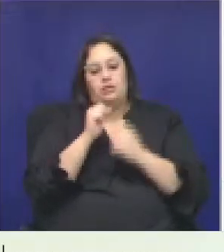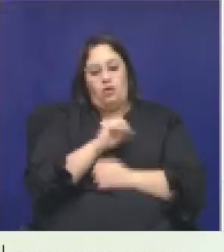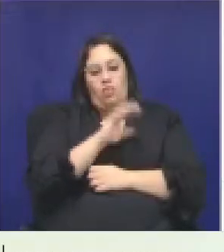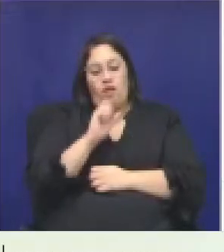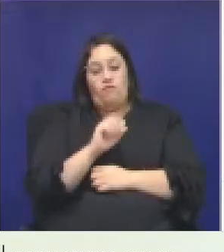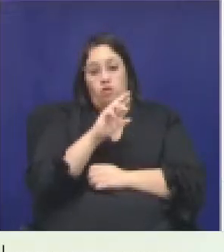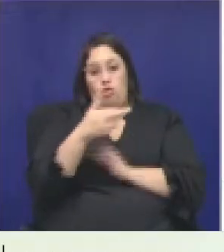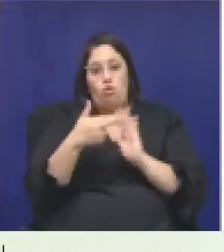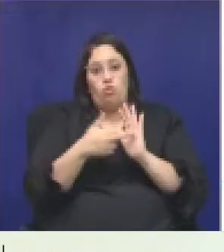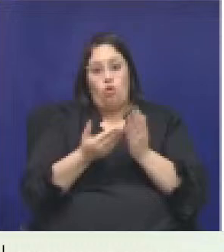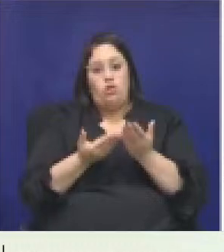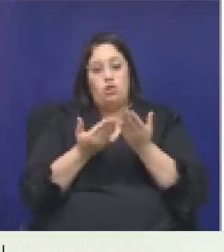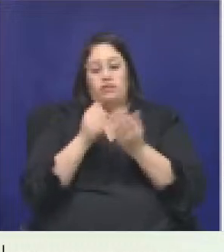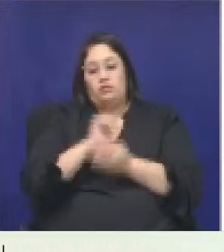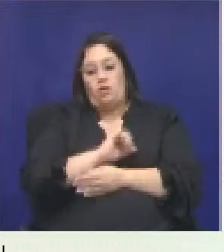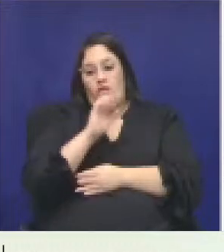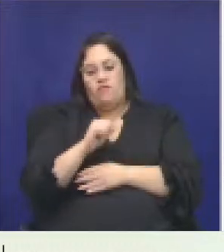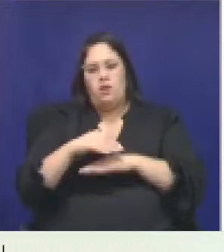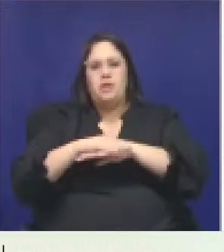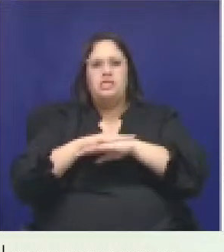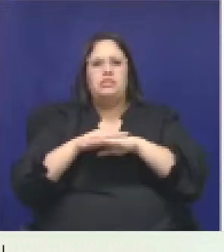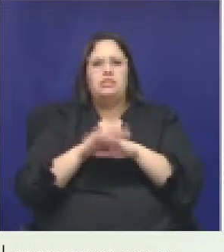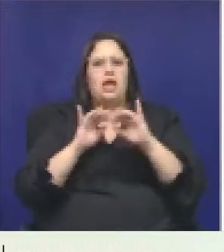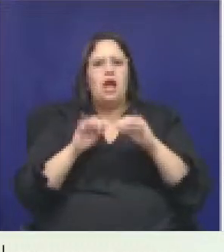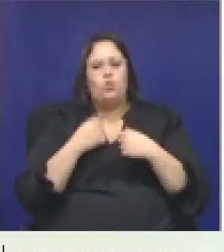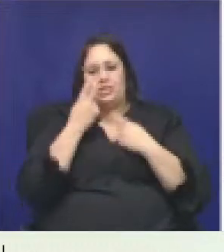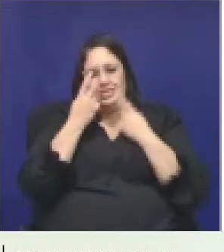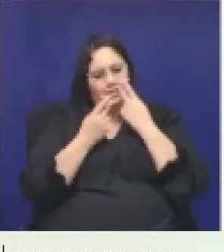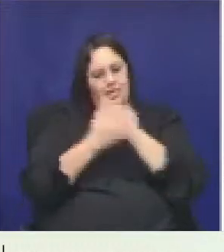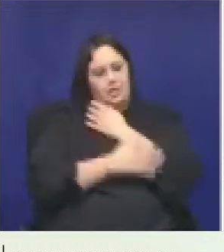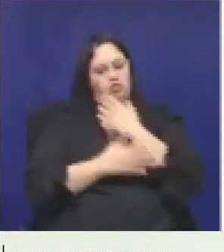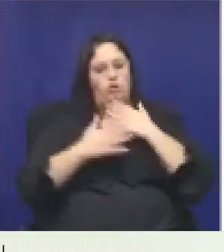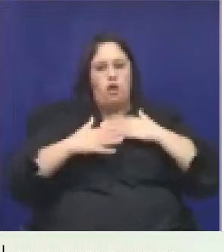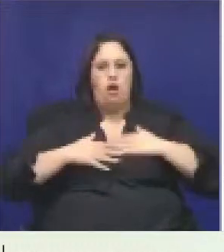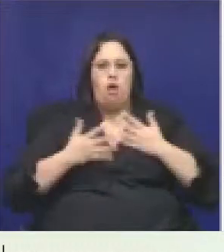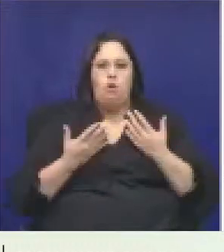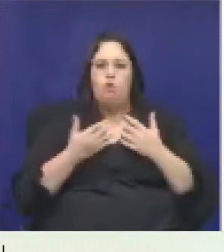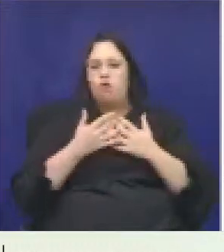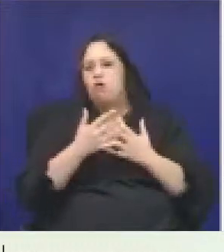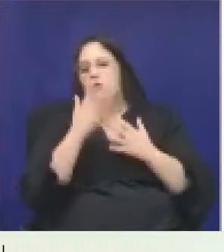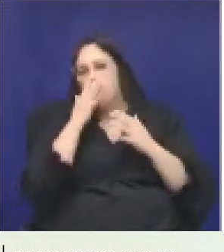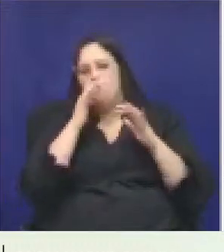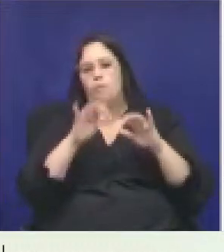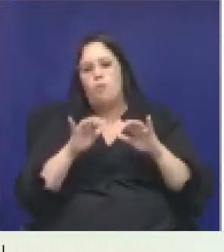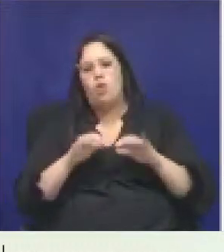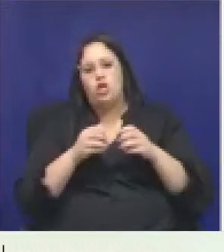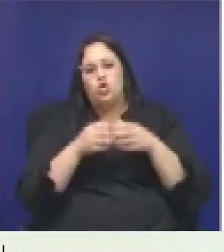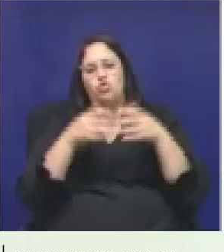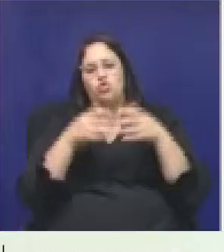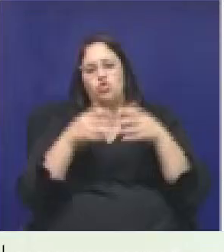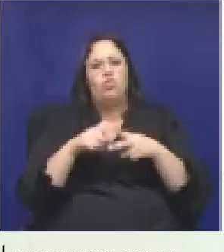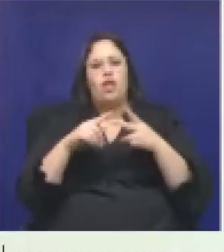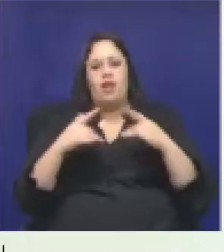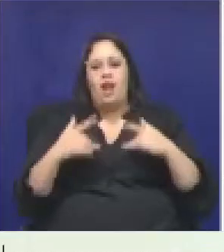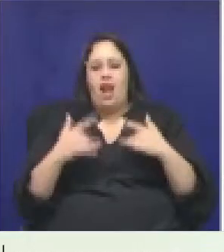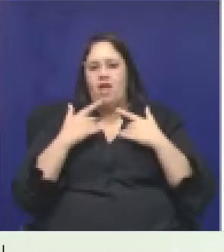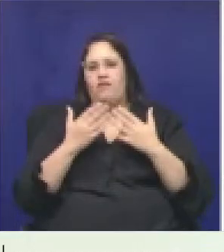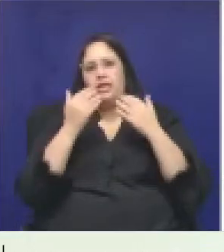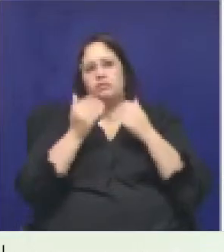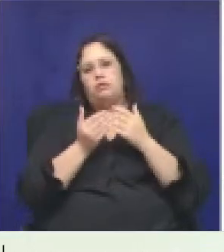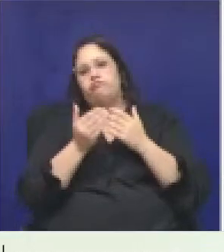South Africans, it forms the basis of how we see our country in terms of population growth and life